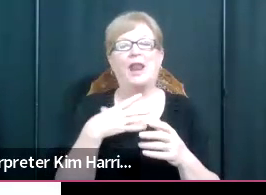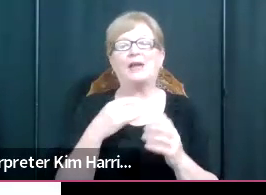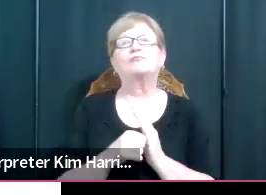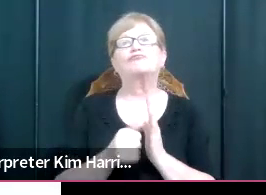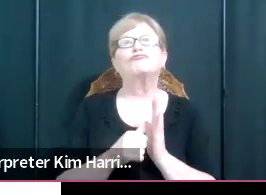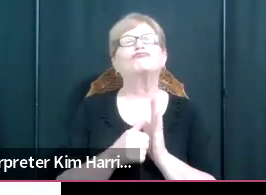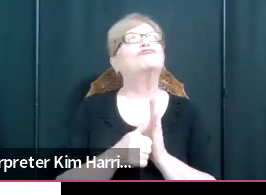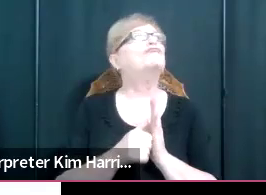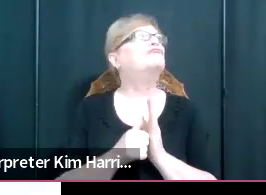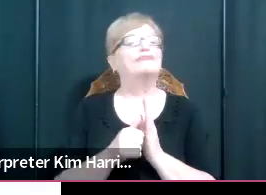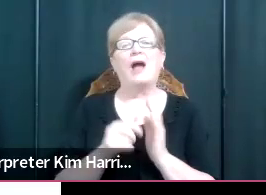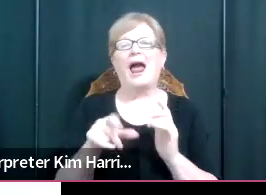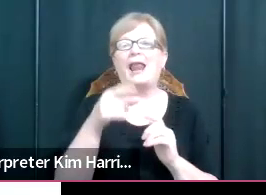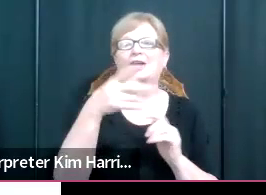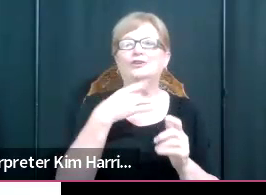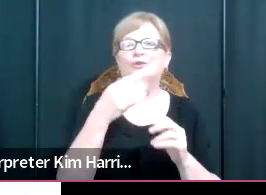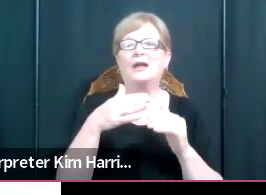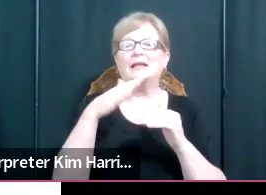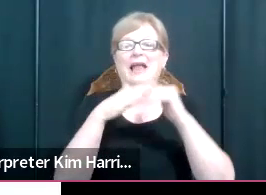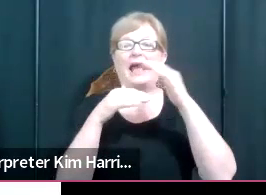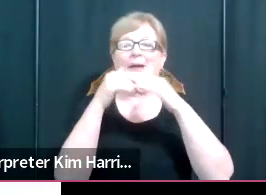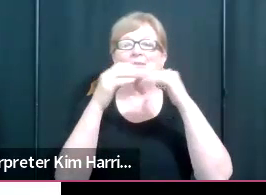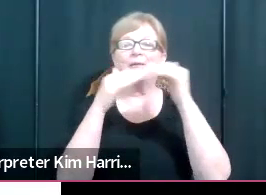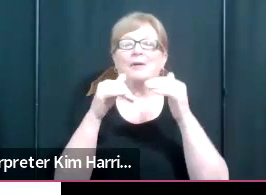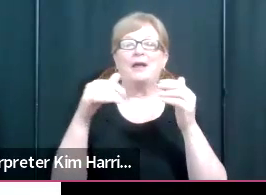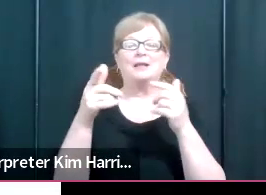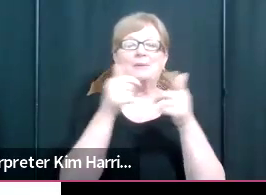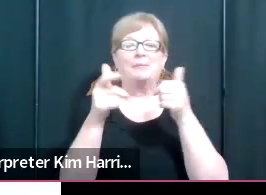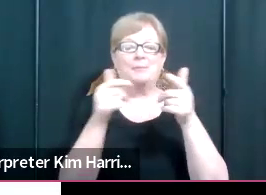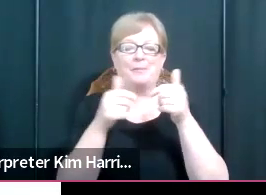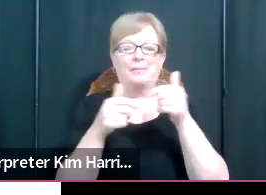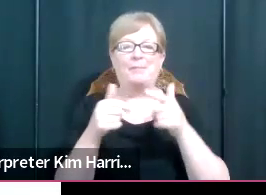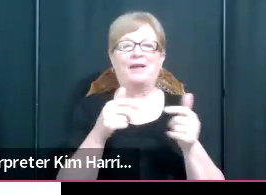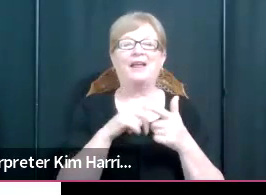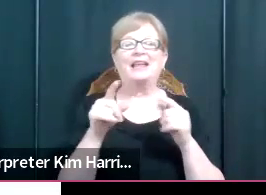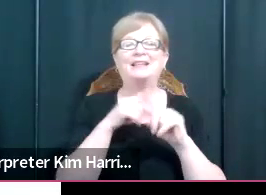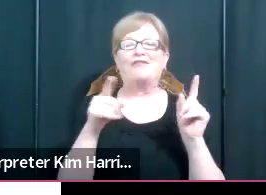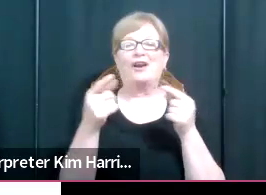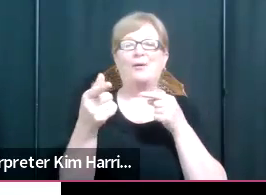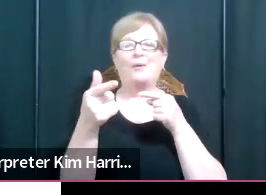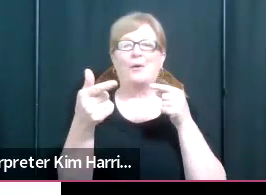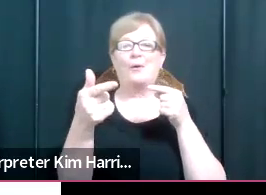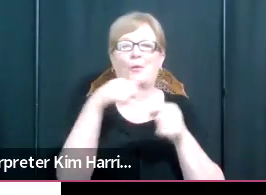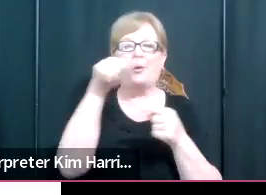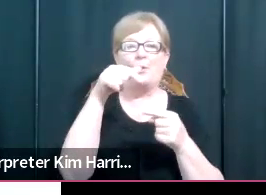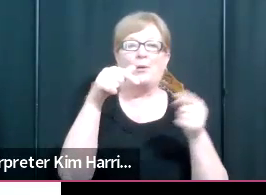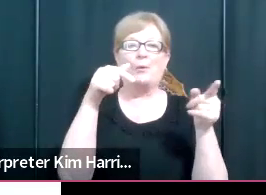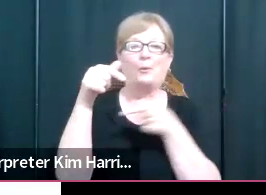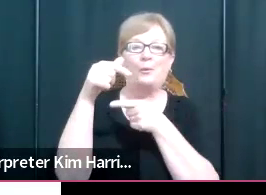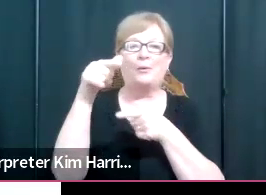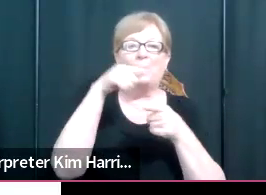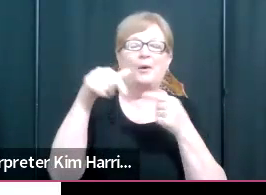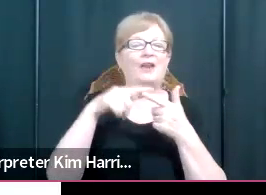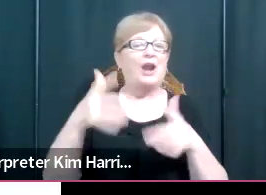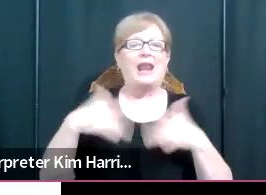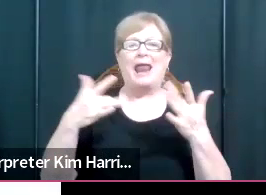or I like to stack them up on top of each other and get them all kind of spinning together or in opposite patterns. They're lightweight and can fit in a pocket,